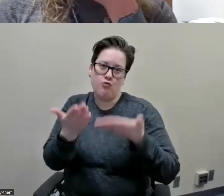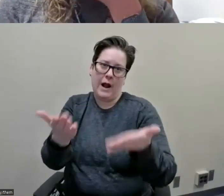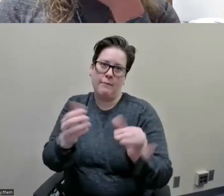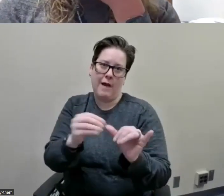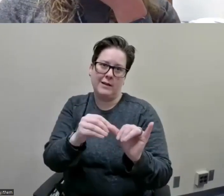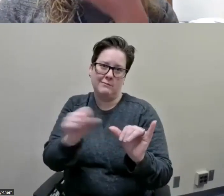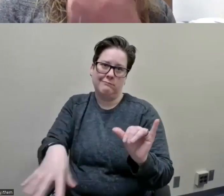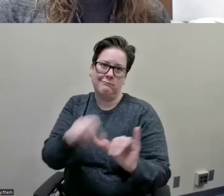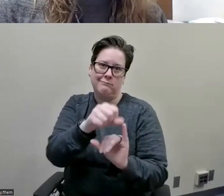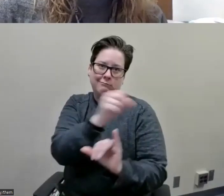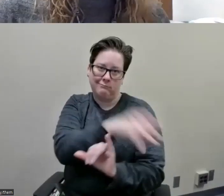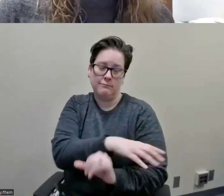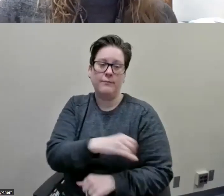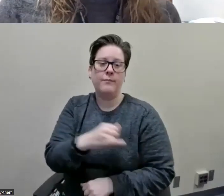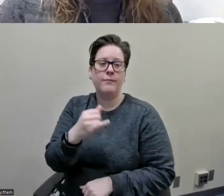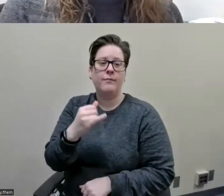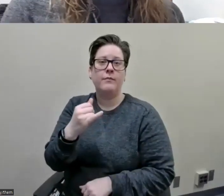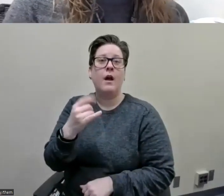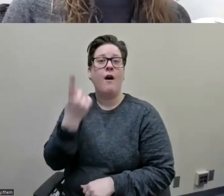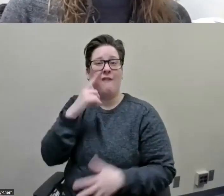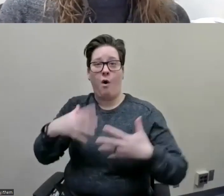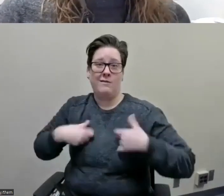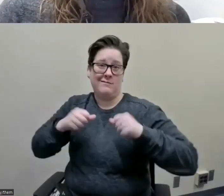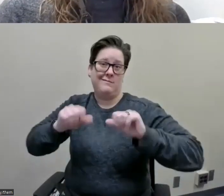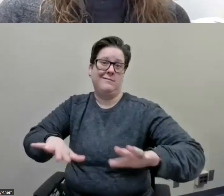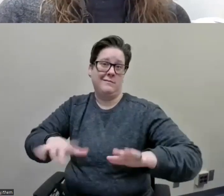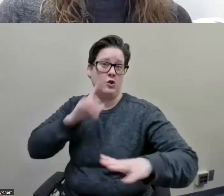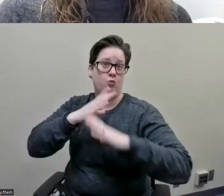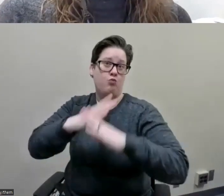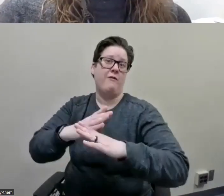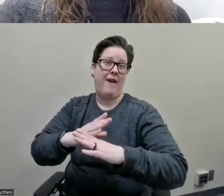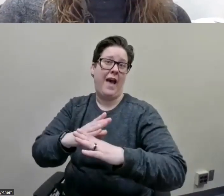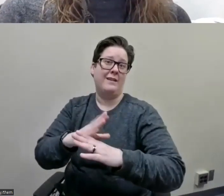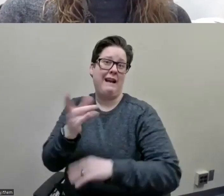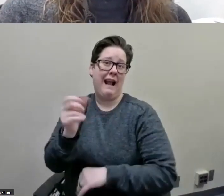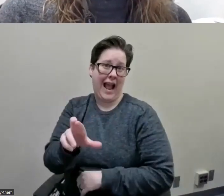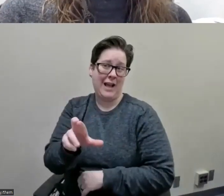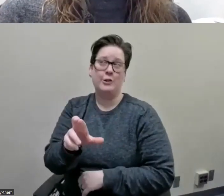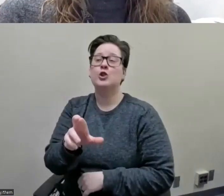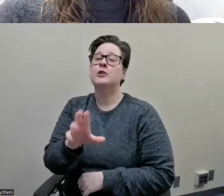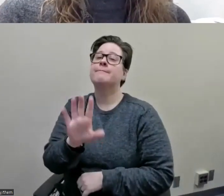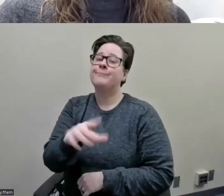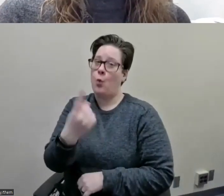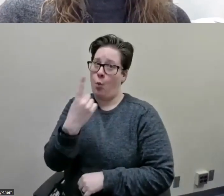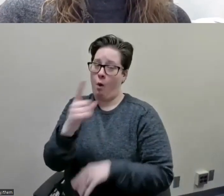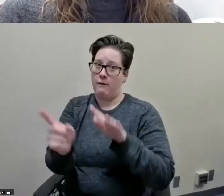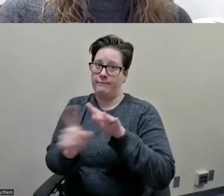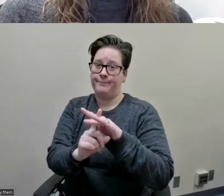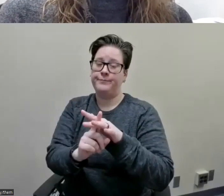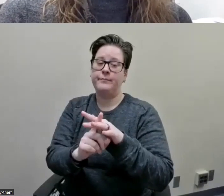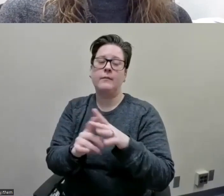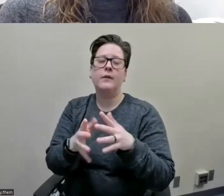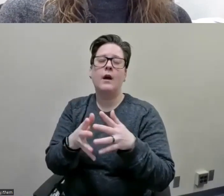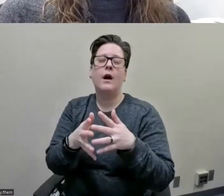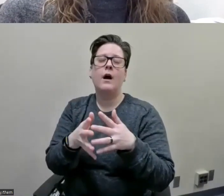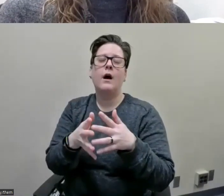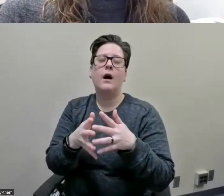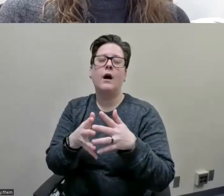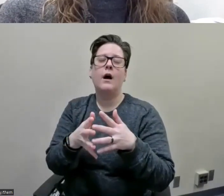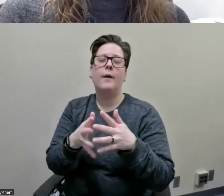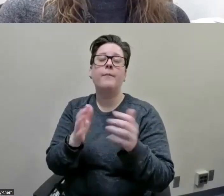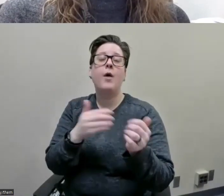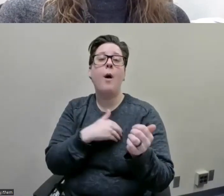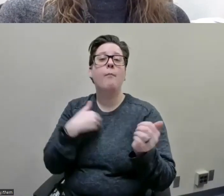see bilateral prophylactic mastectomies, one thing that has come out recently was the American, the